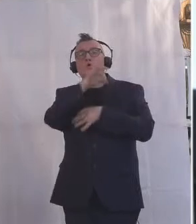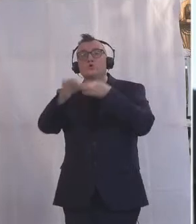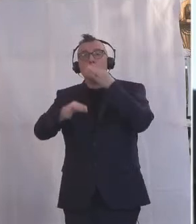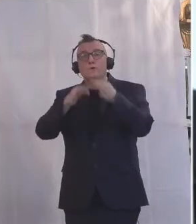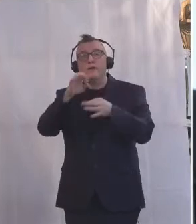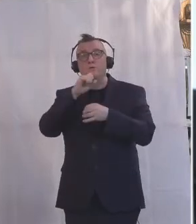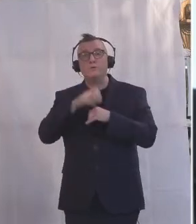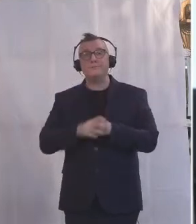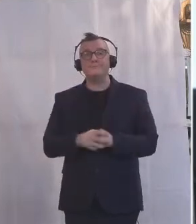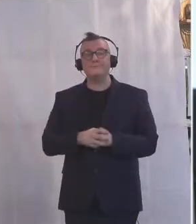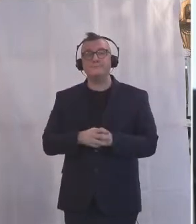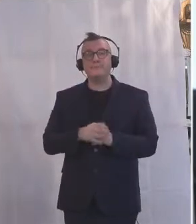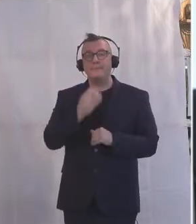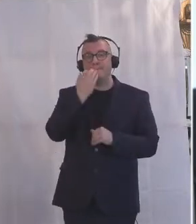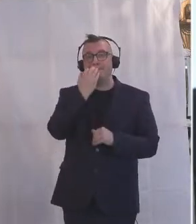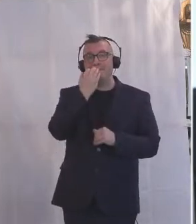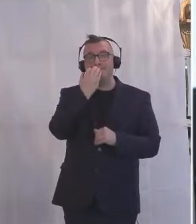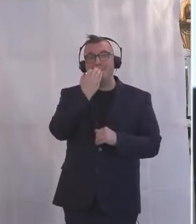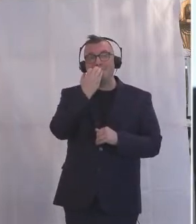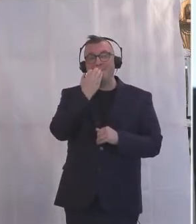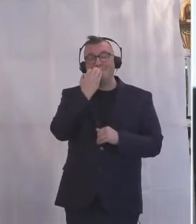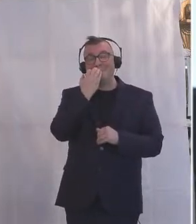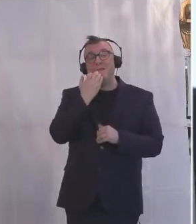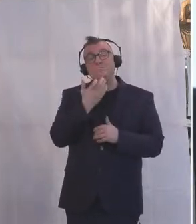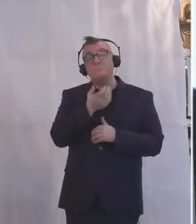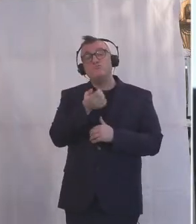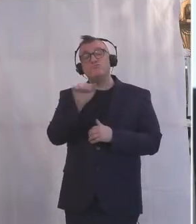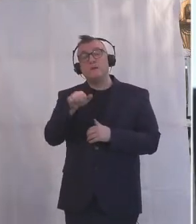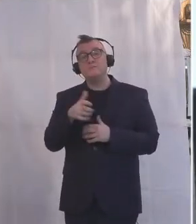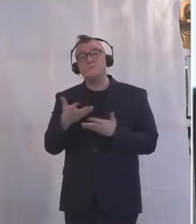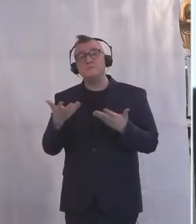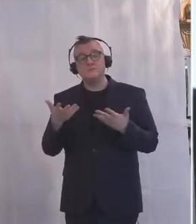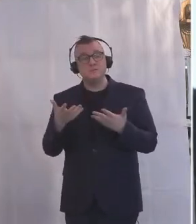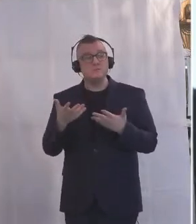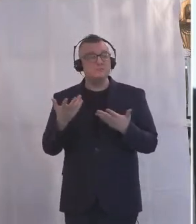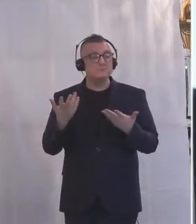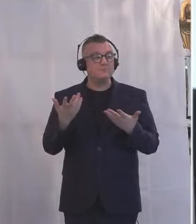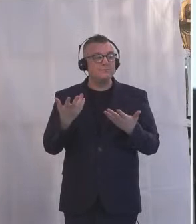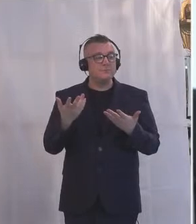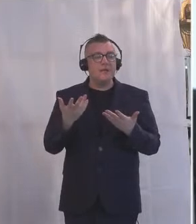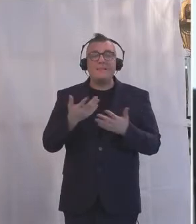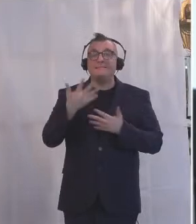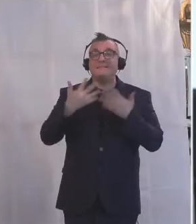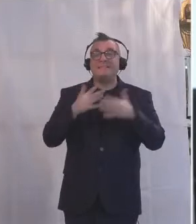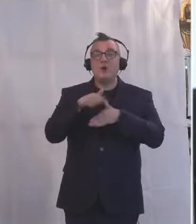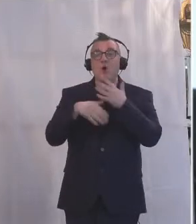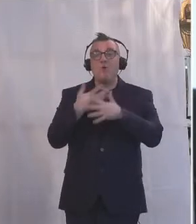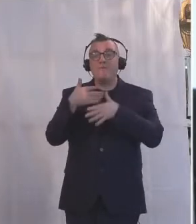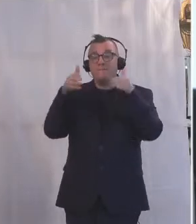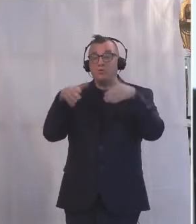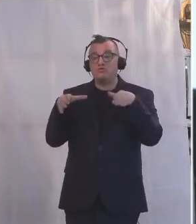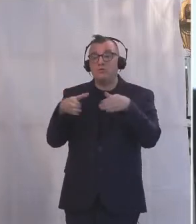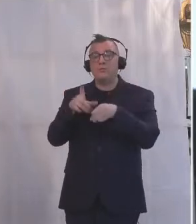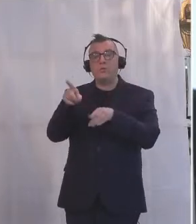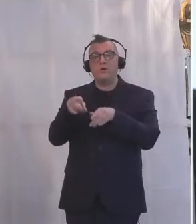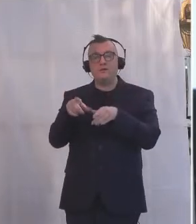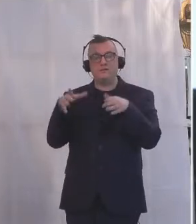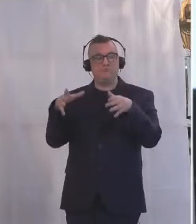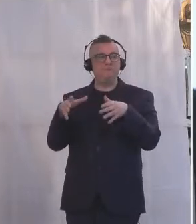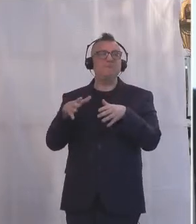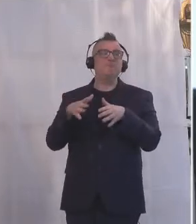groups. And there's a space for that, but unfortunately, so there's a stat about focus groups, so 80%